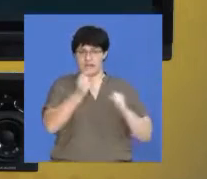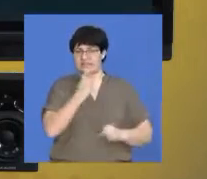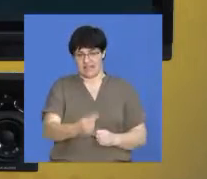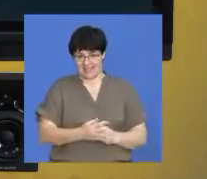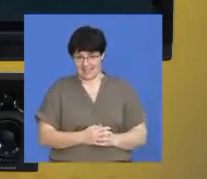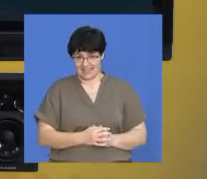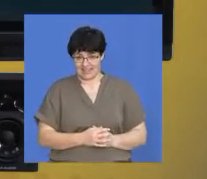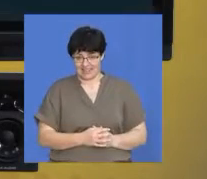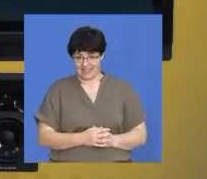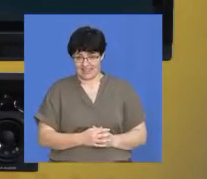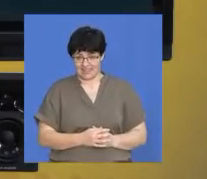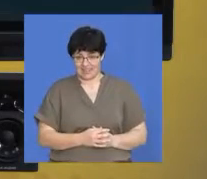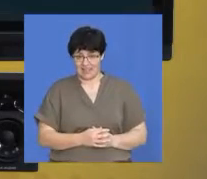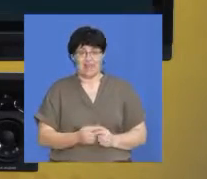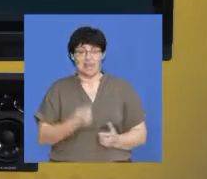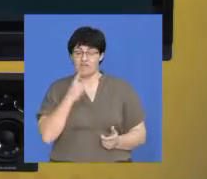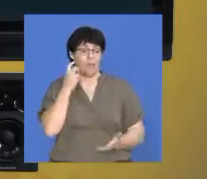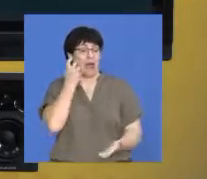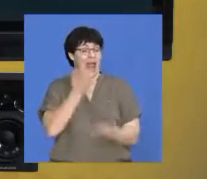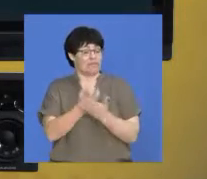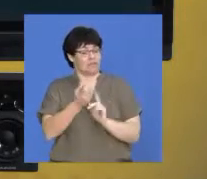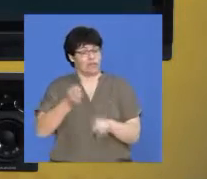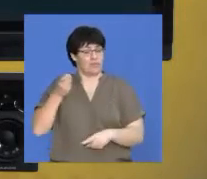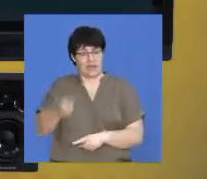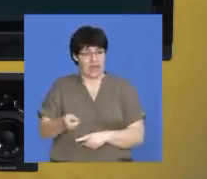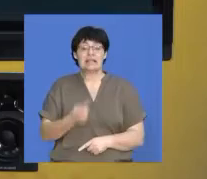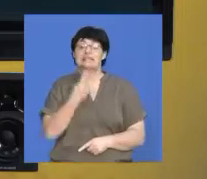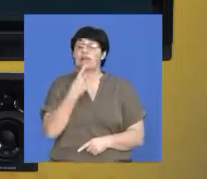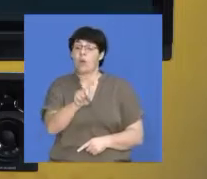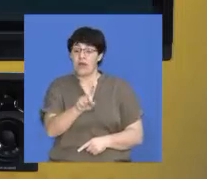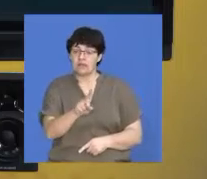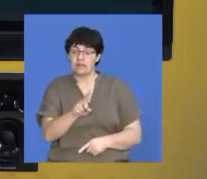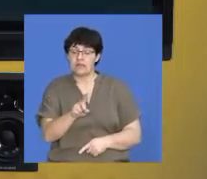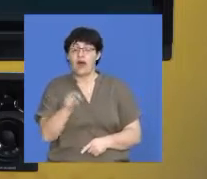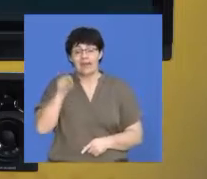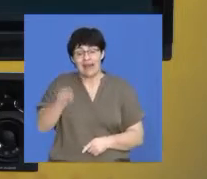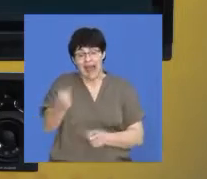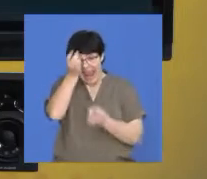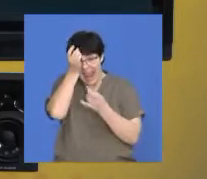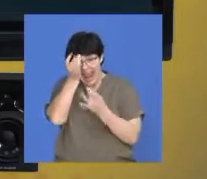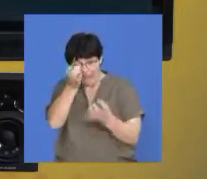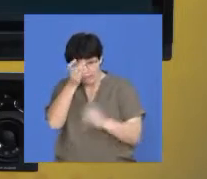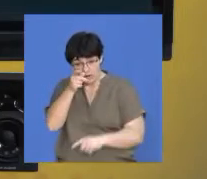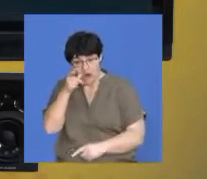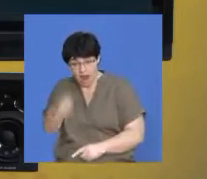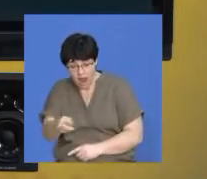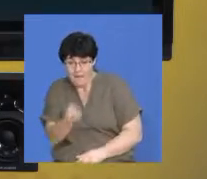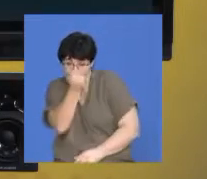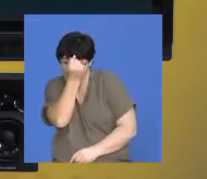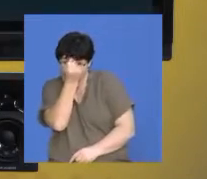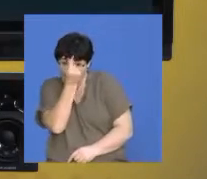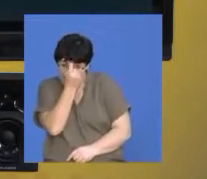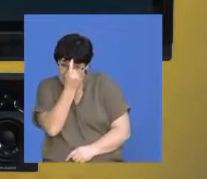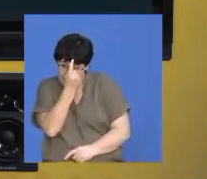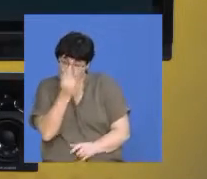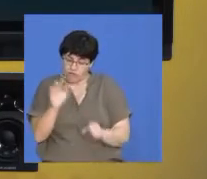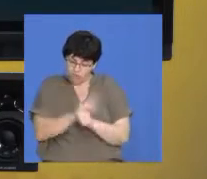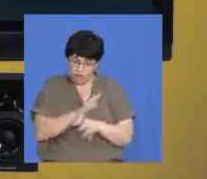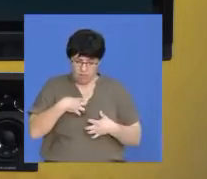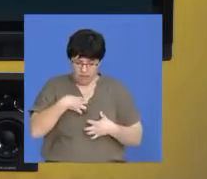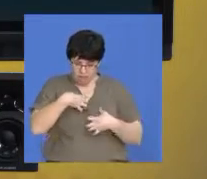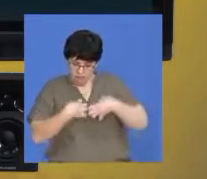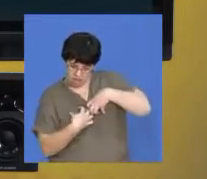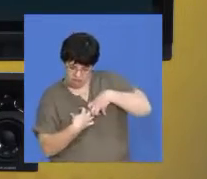does not say, quote, evidence from the source, but it says you are using the information from the sources